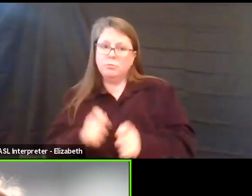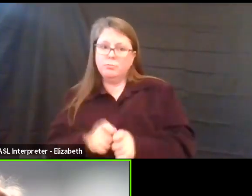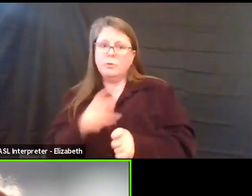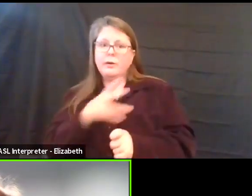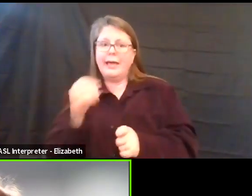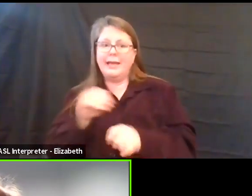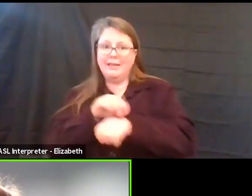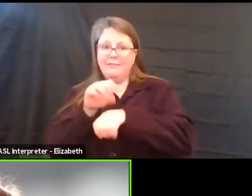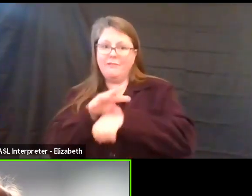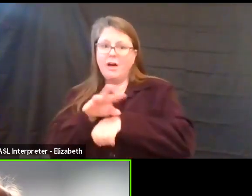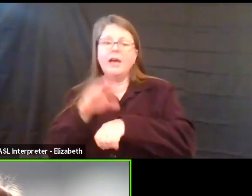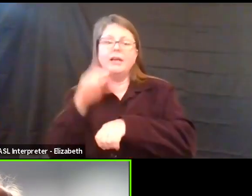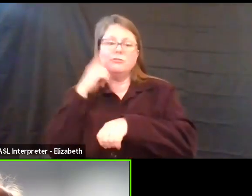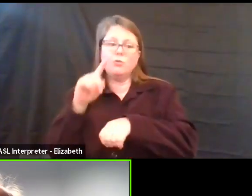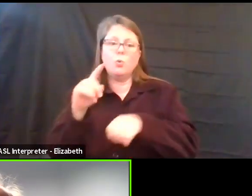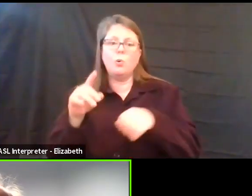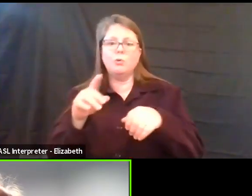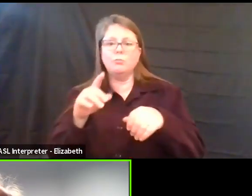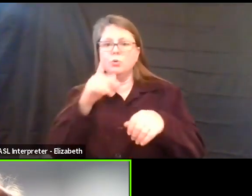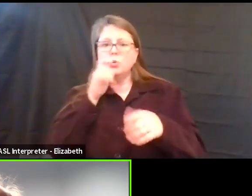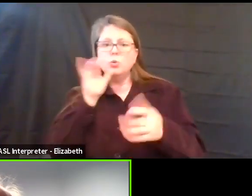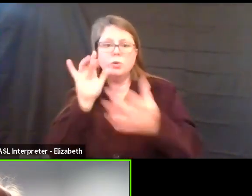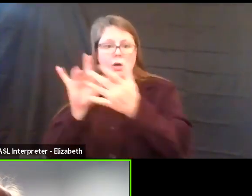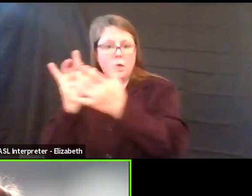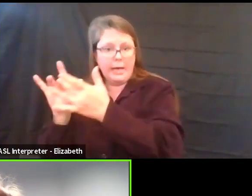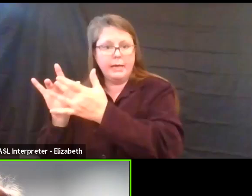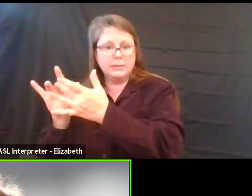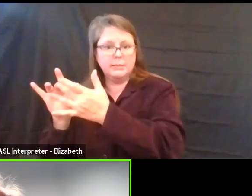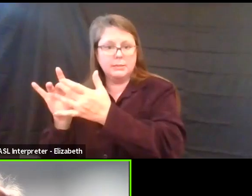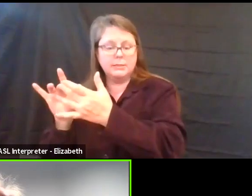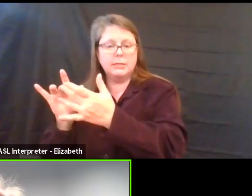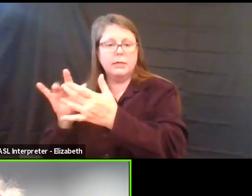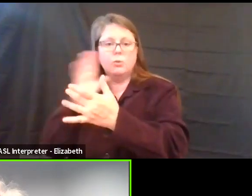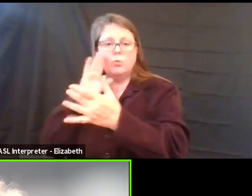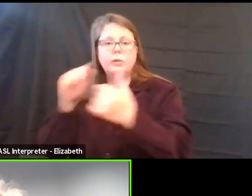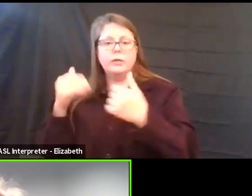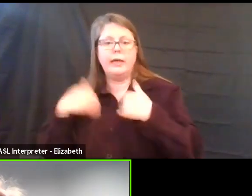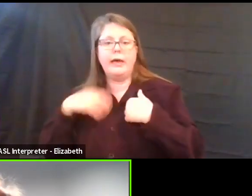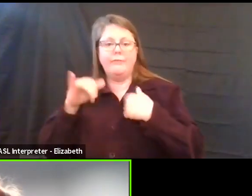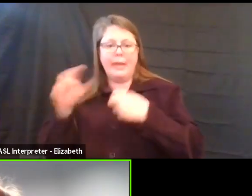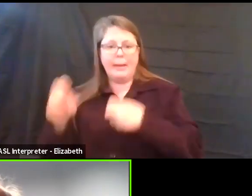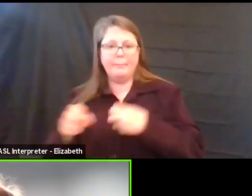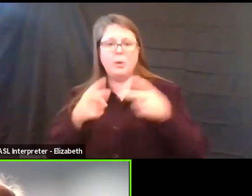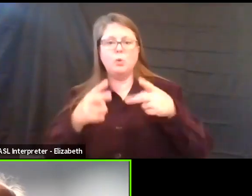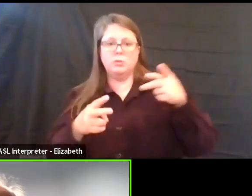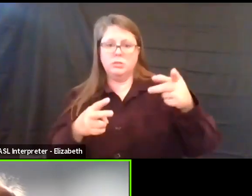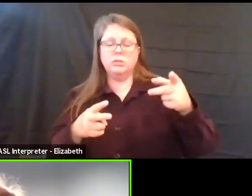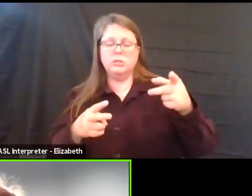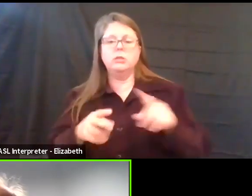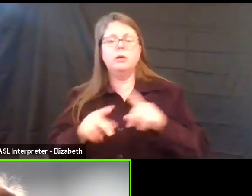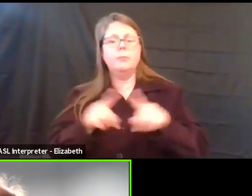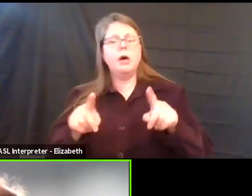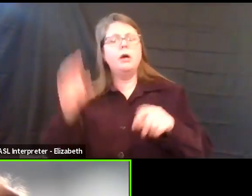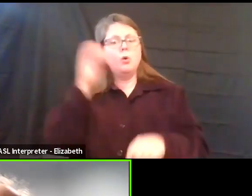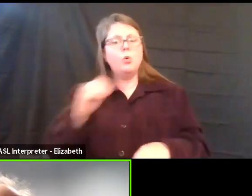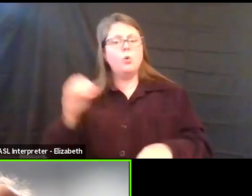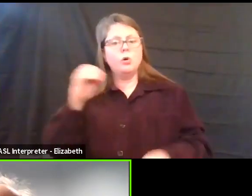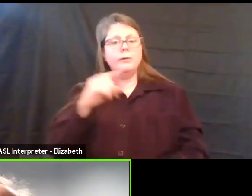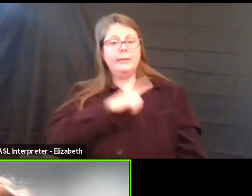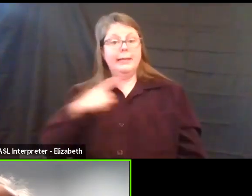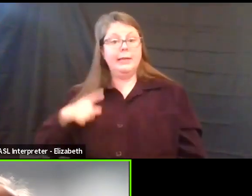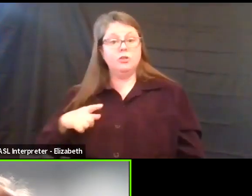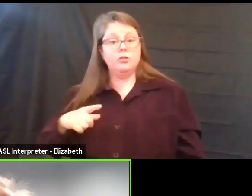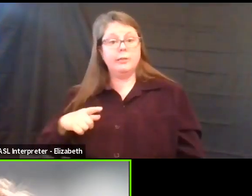to be thinking about whether there's some legislative fixes we should be adopting in the Oregon legislature to address situations like this,